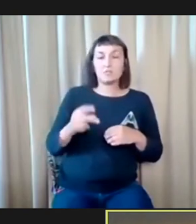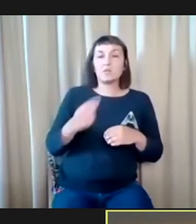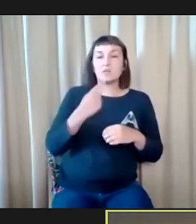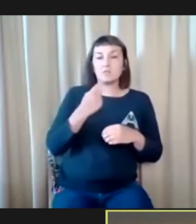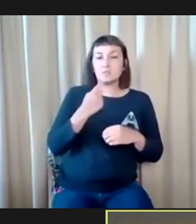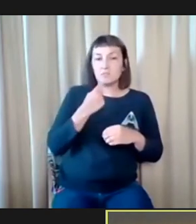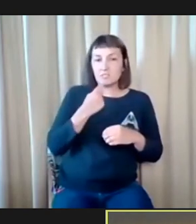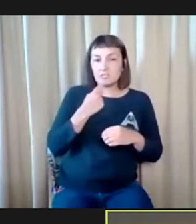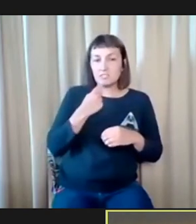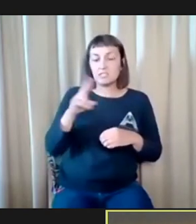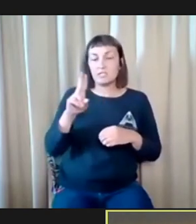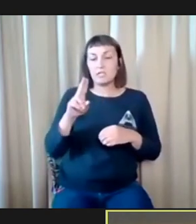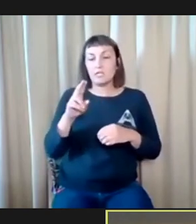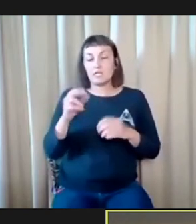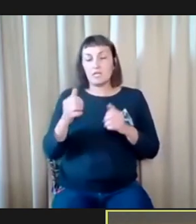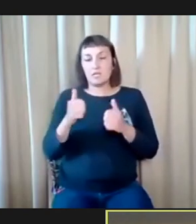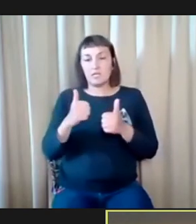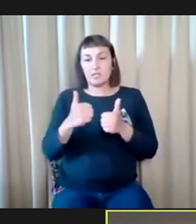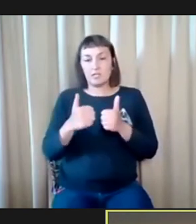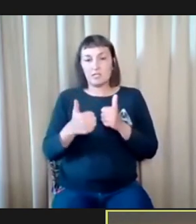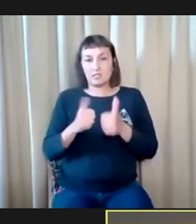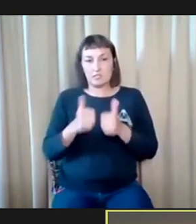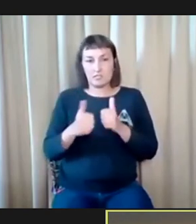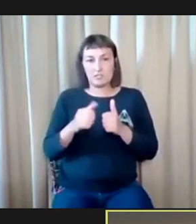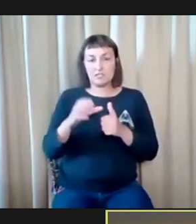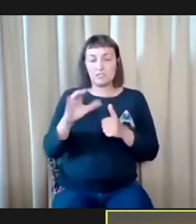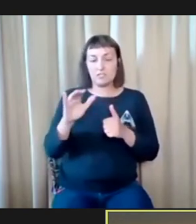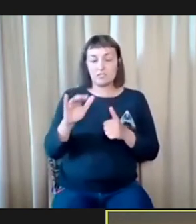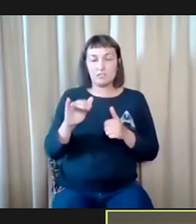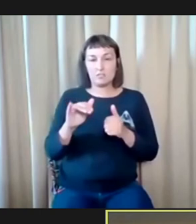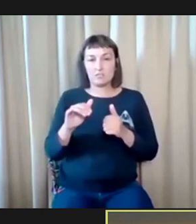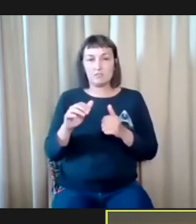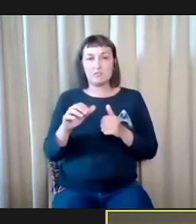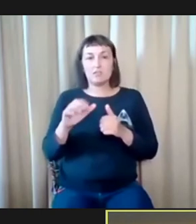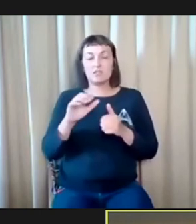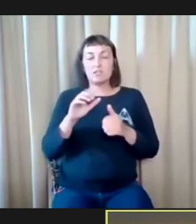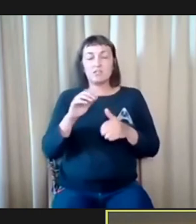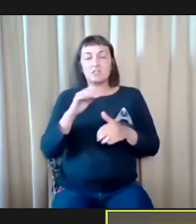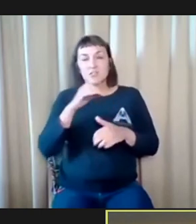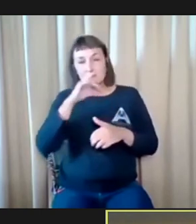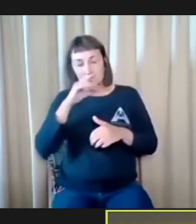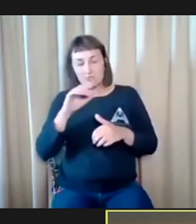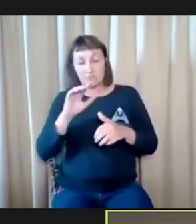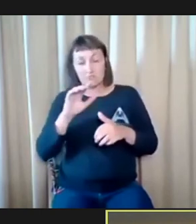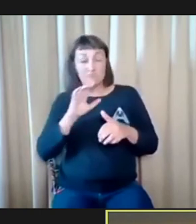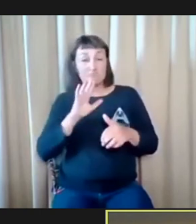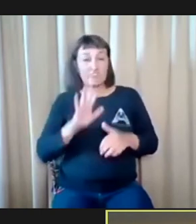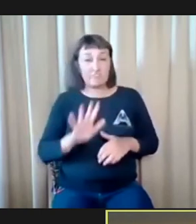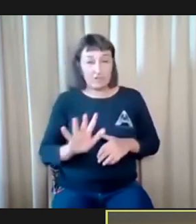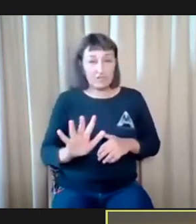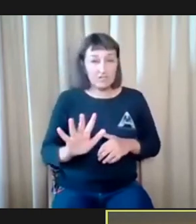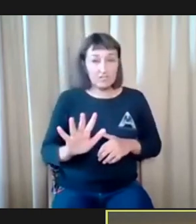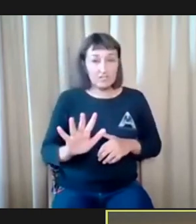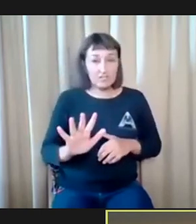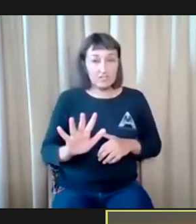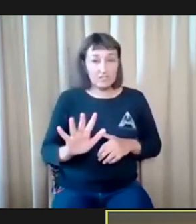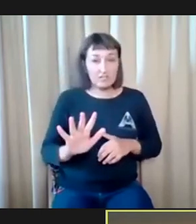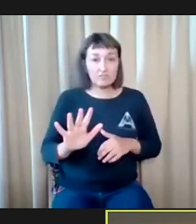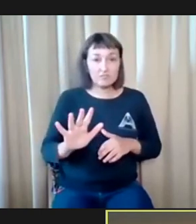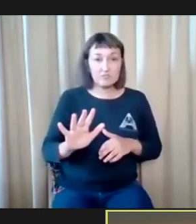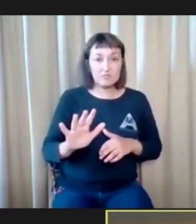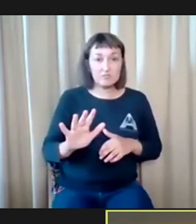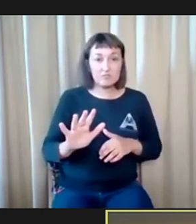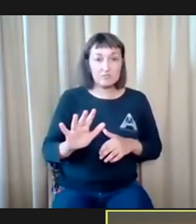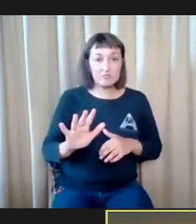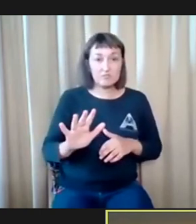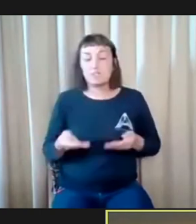Utah that had an age group as young as 5 years old, that they were also giving away rifles